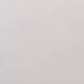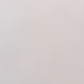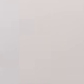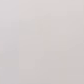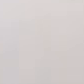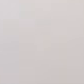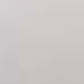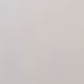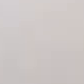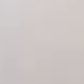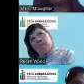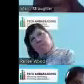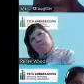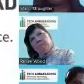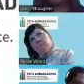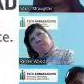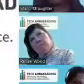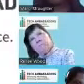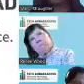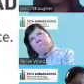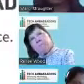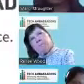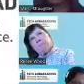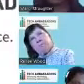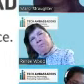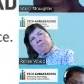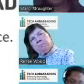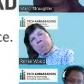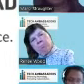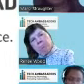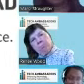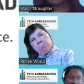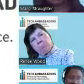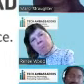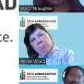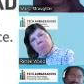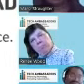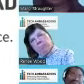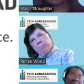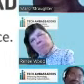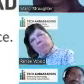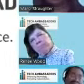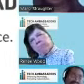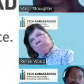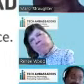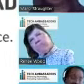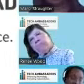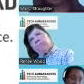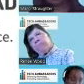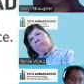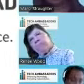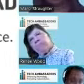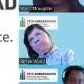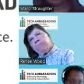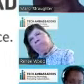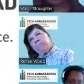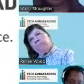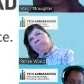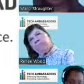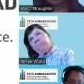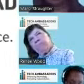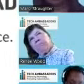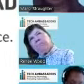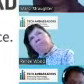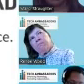And we are going to jump right into a poll question. Okay. Here we